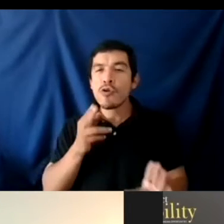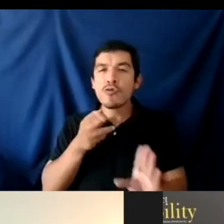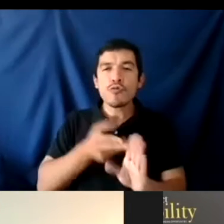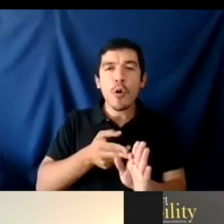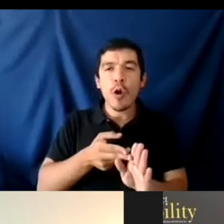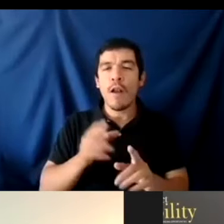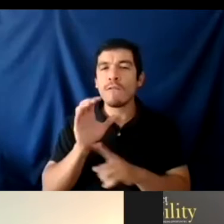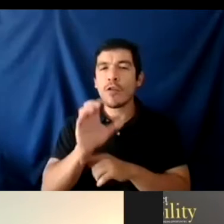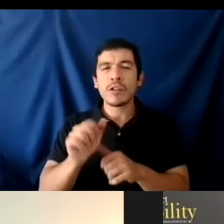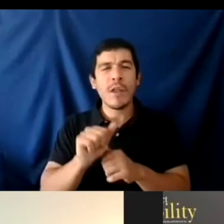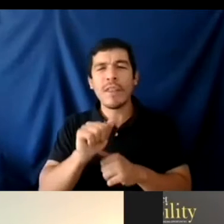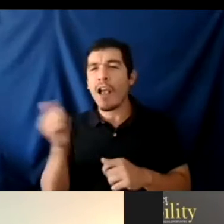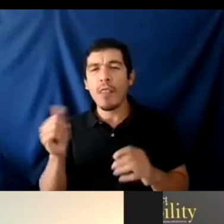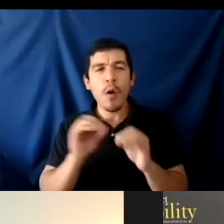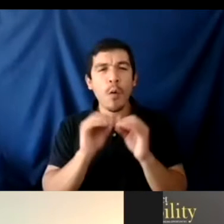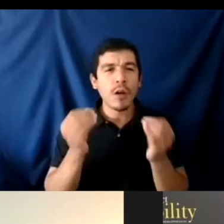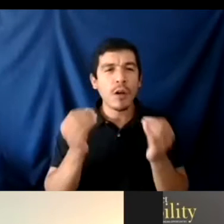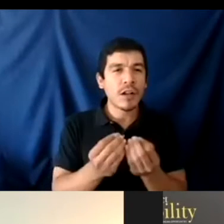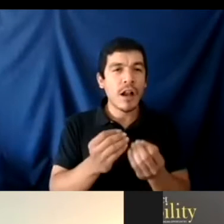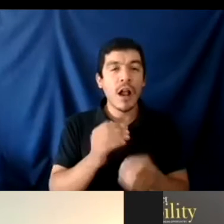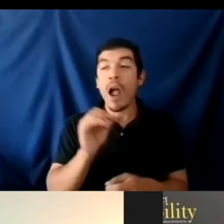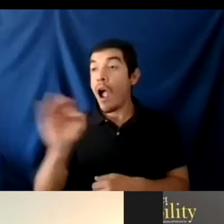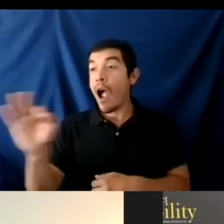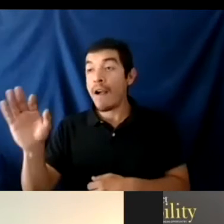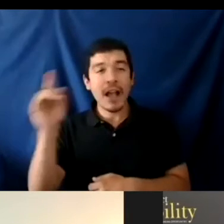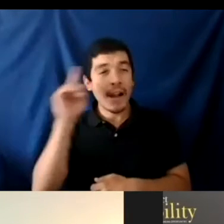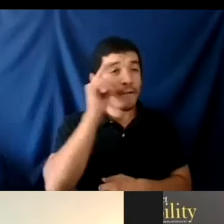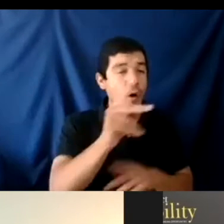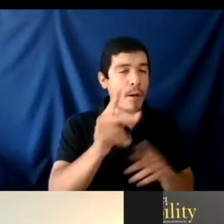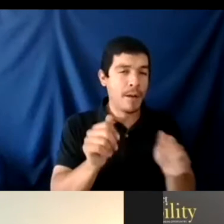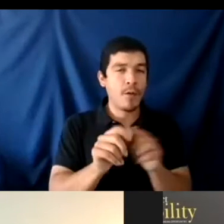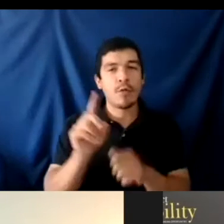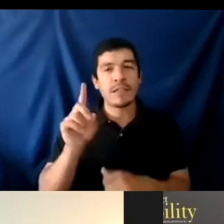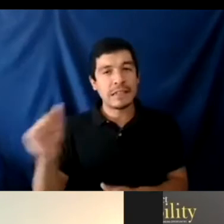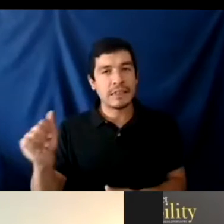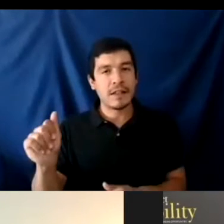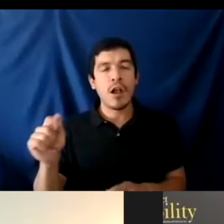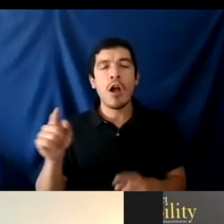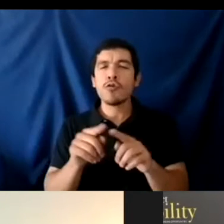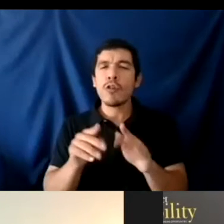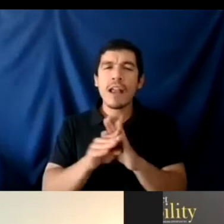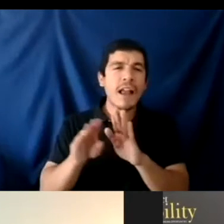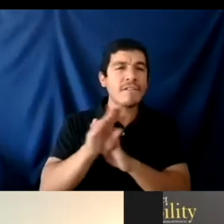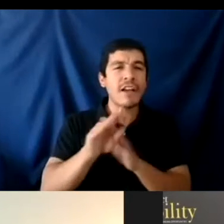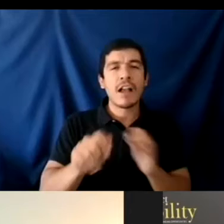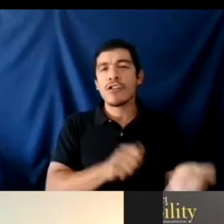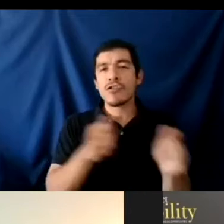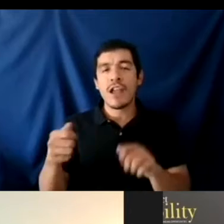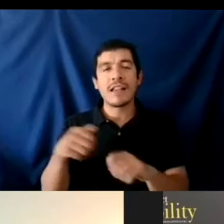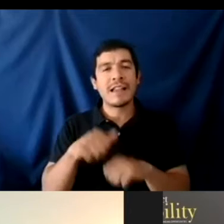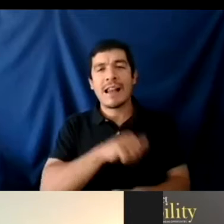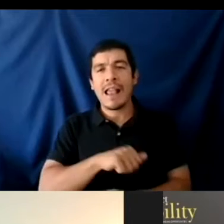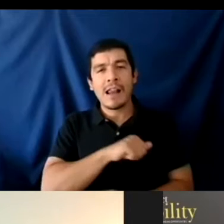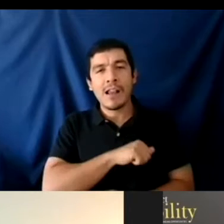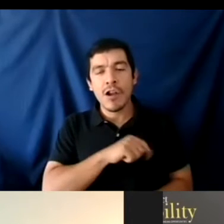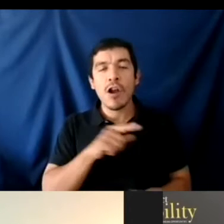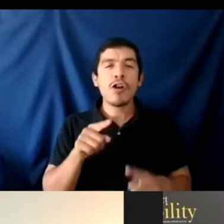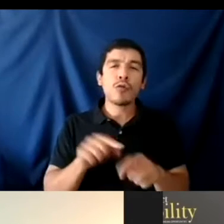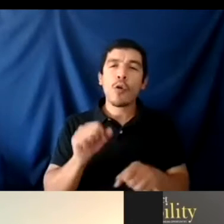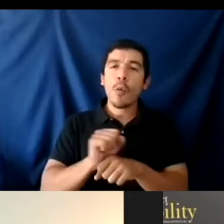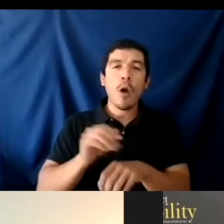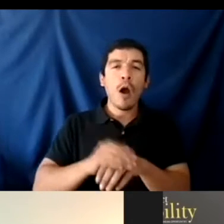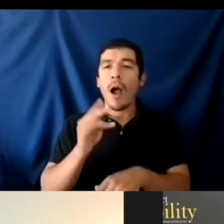with other organizations of and for people with disabilities to advance changing public attitudes, to work on